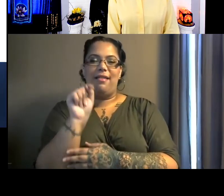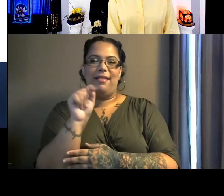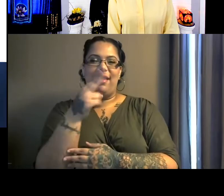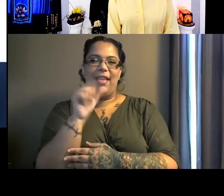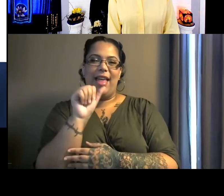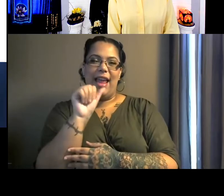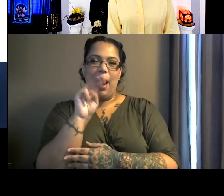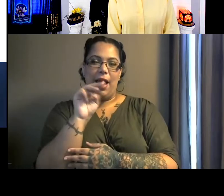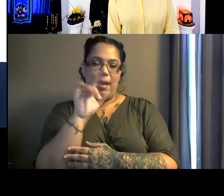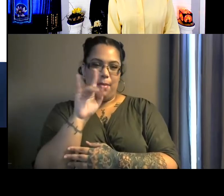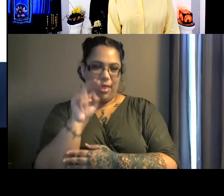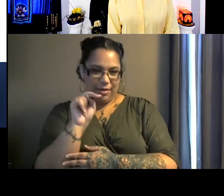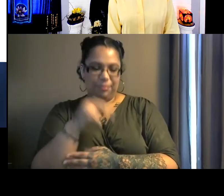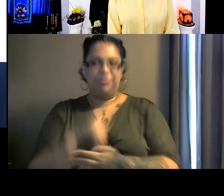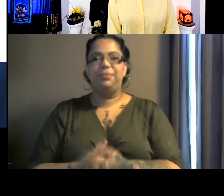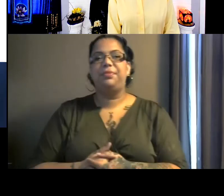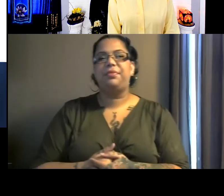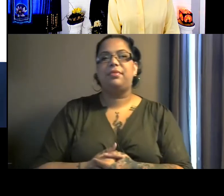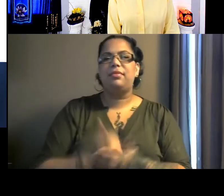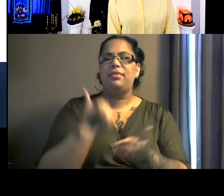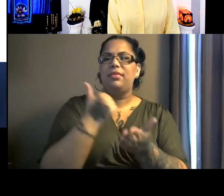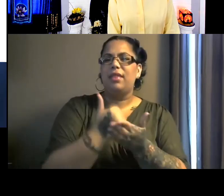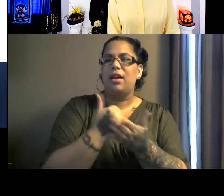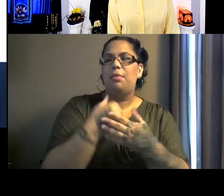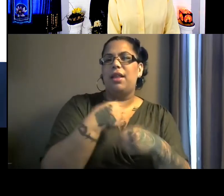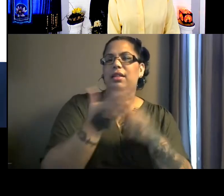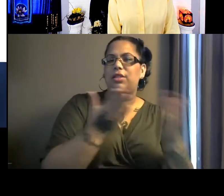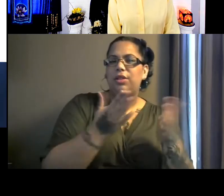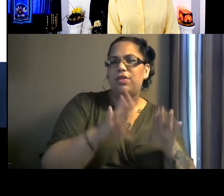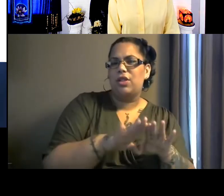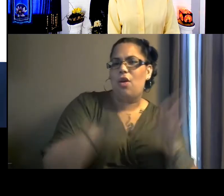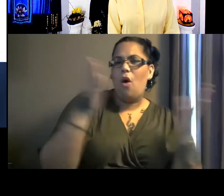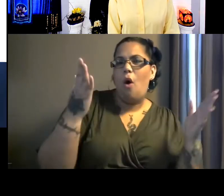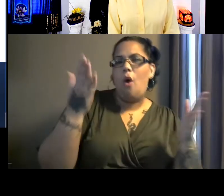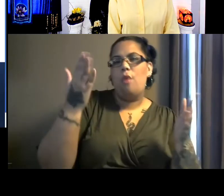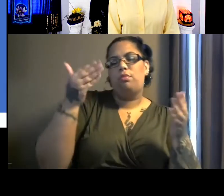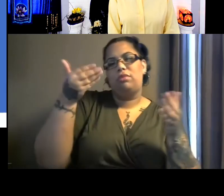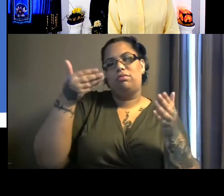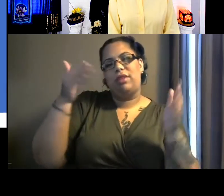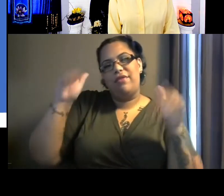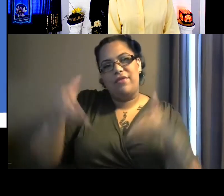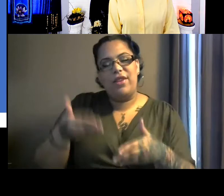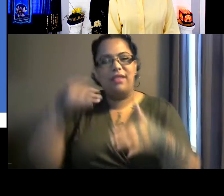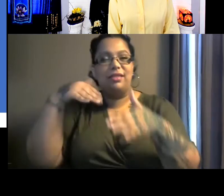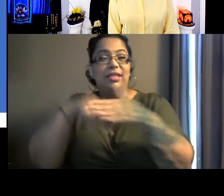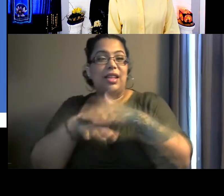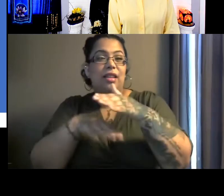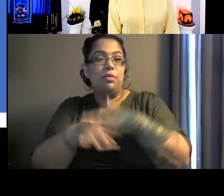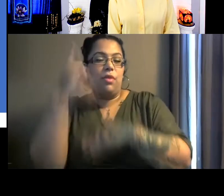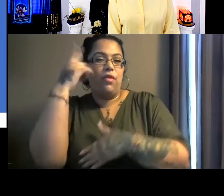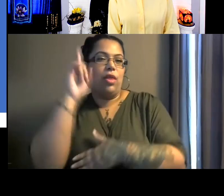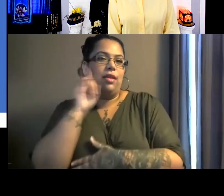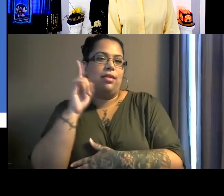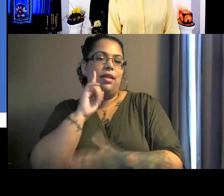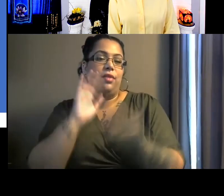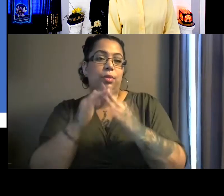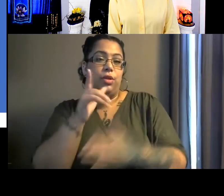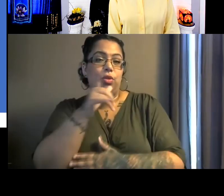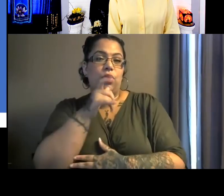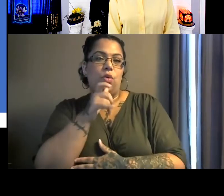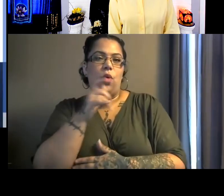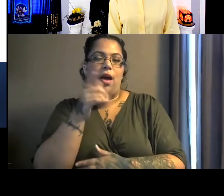Assisting with making this service open, inviting, and accessible to the deaf community are our sign